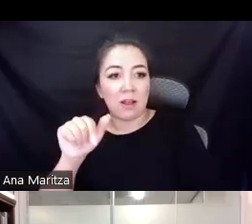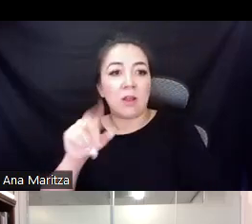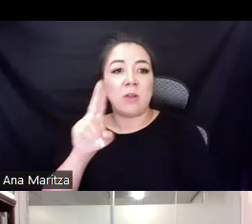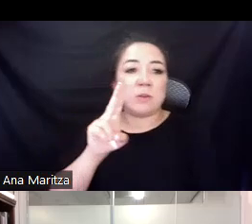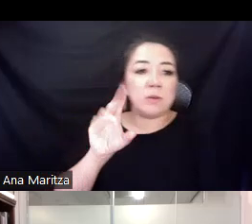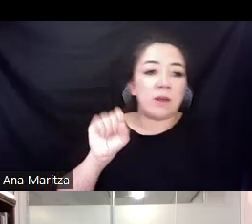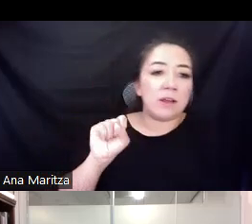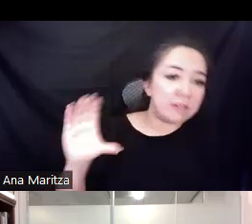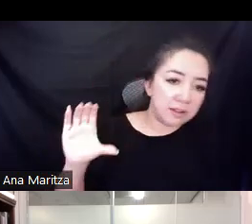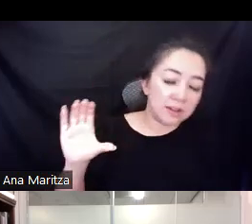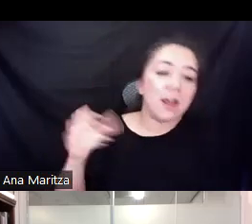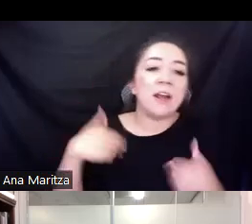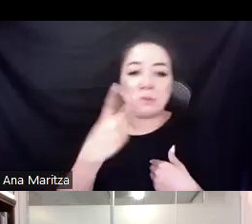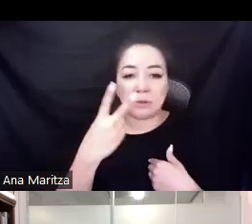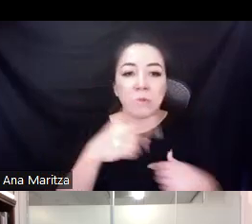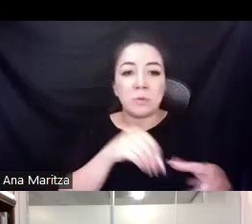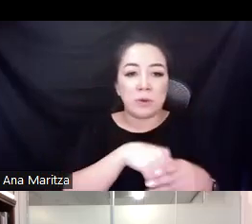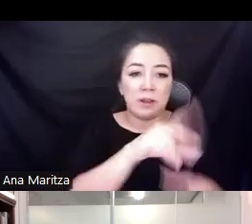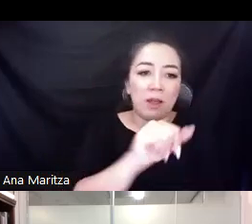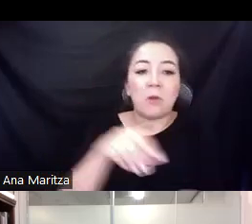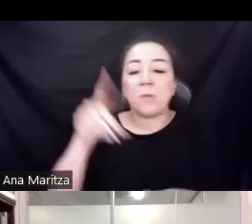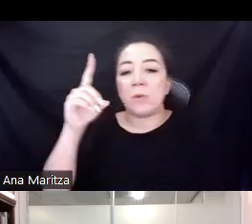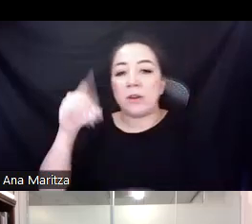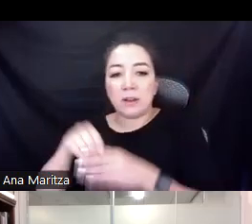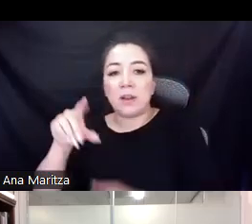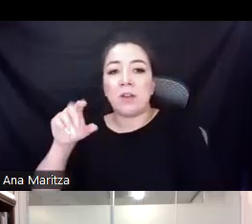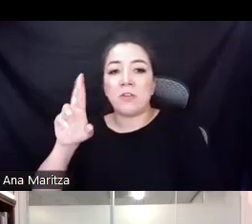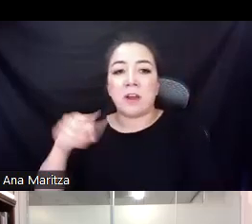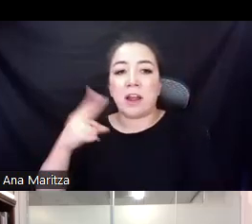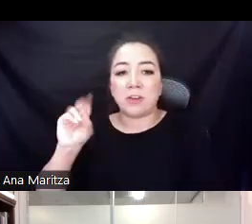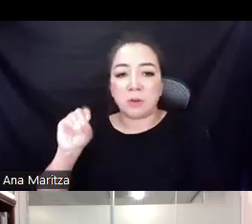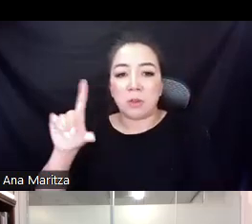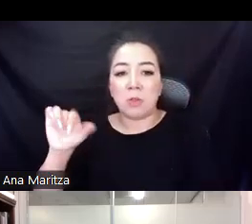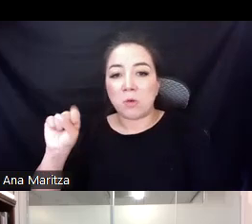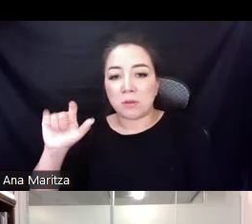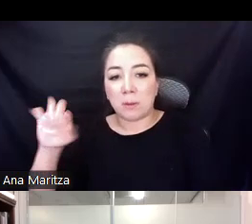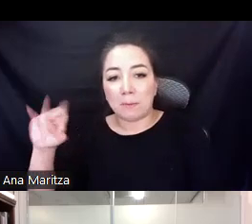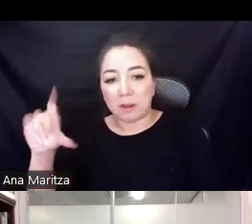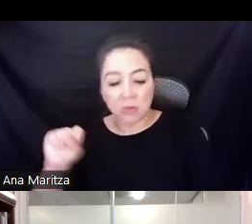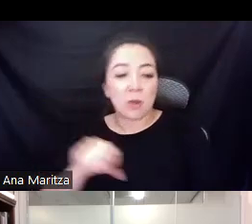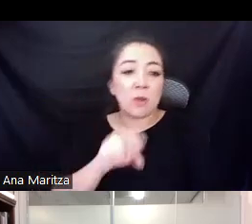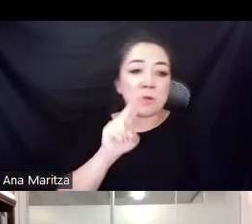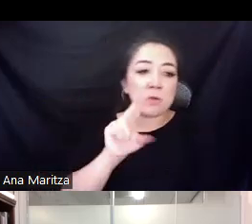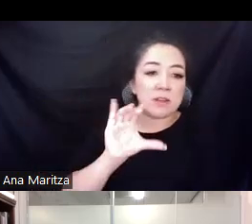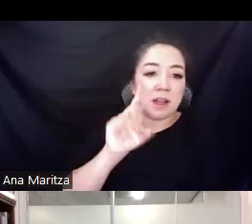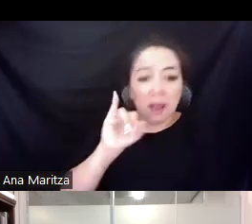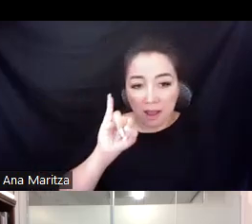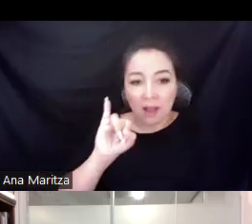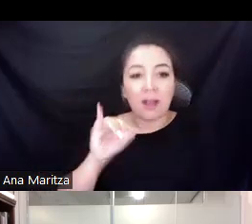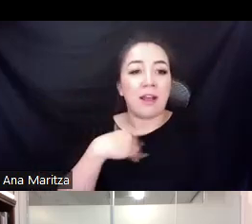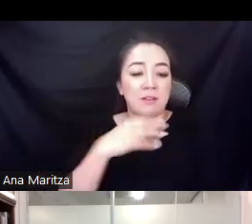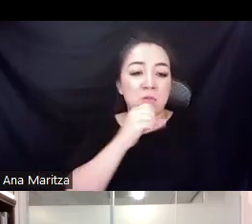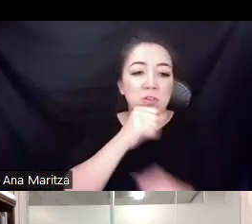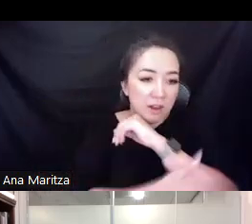Southern California has two, one in Los Angeles and one at Rancho Los Amigos. UC Irvine in Orange County has a center, and UC San Diego